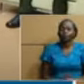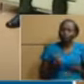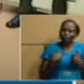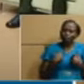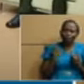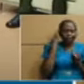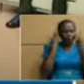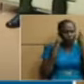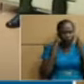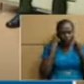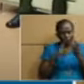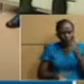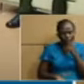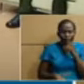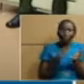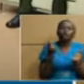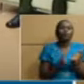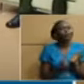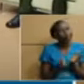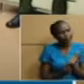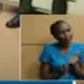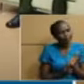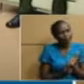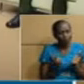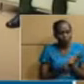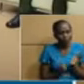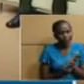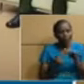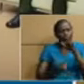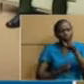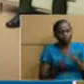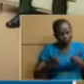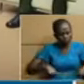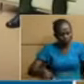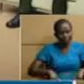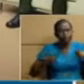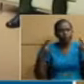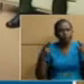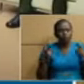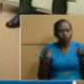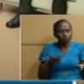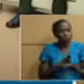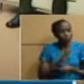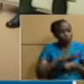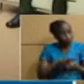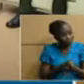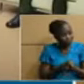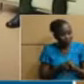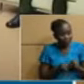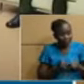is Ugandans, and the circumstances in which we live. And COVID has provided the